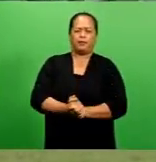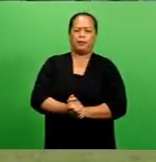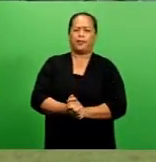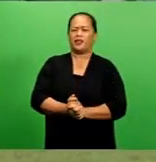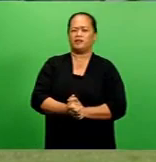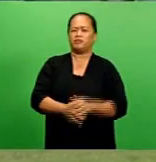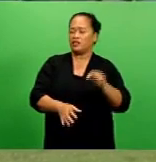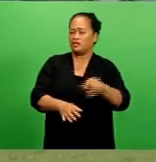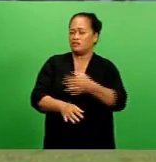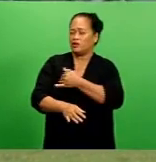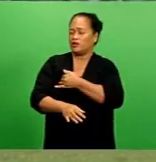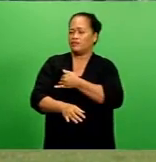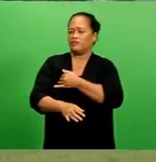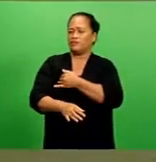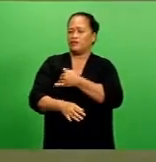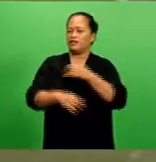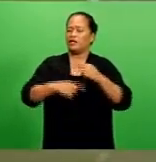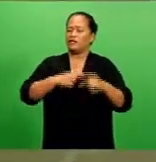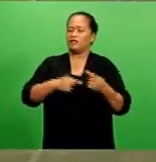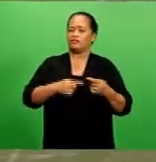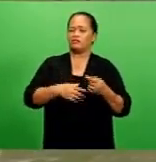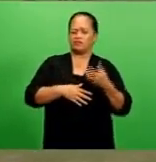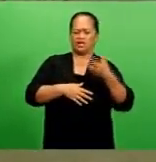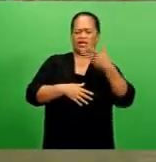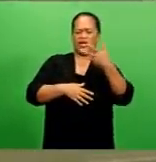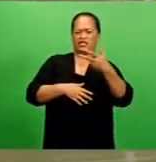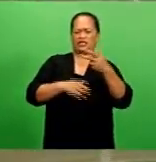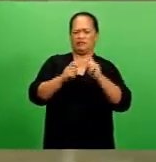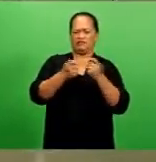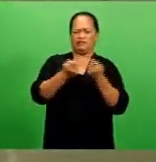teams. Competition will kick off on the,